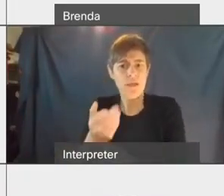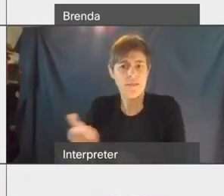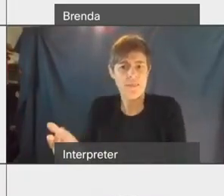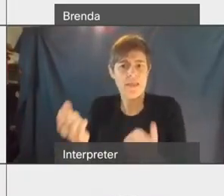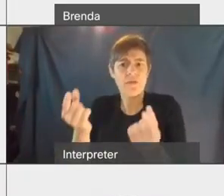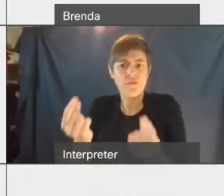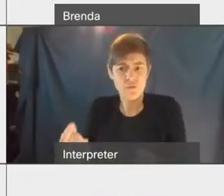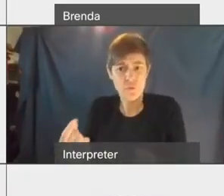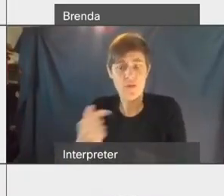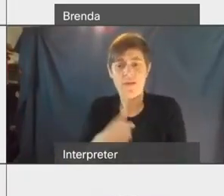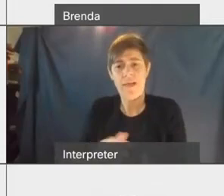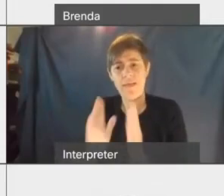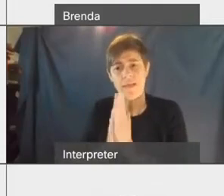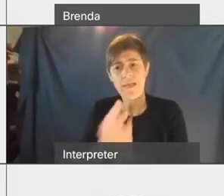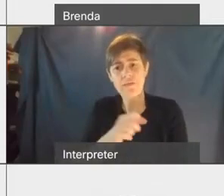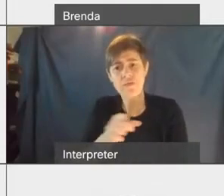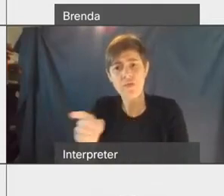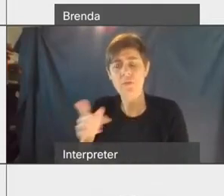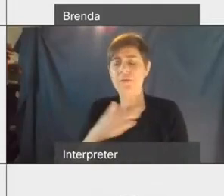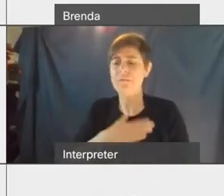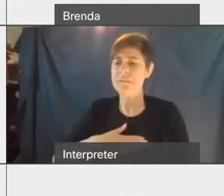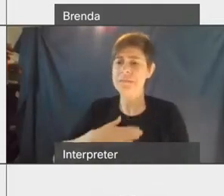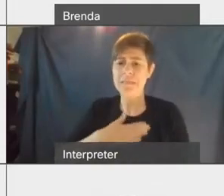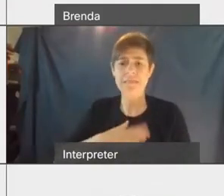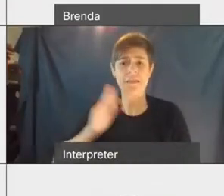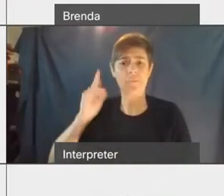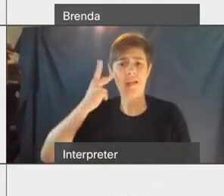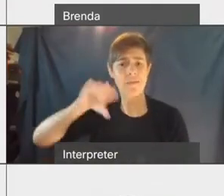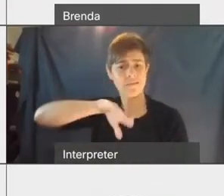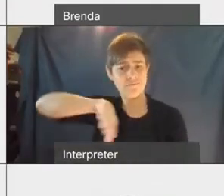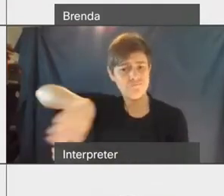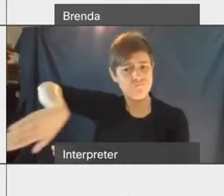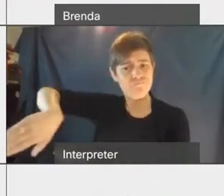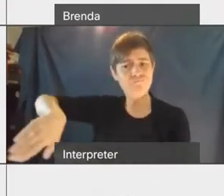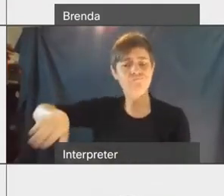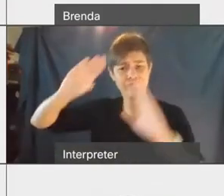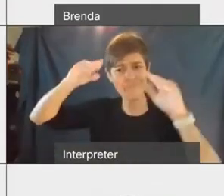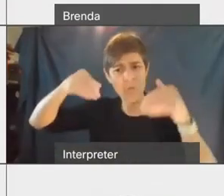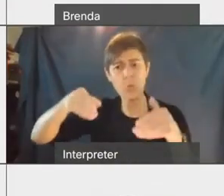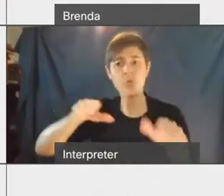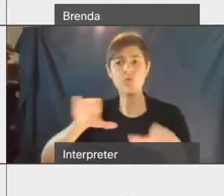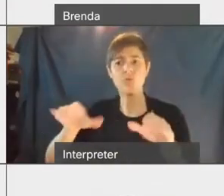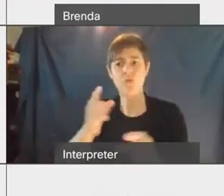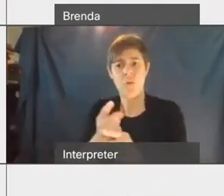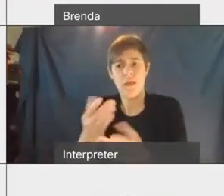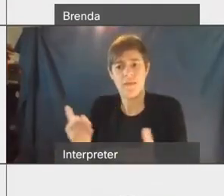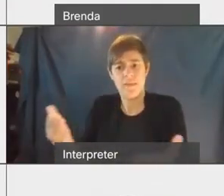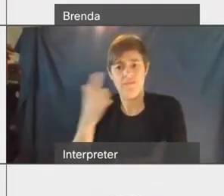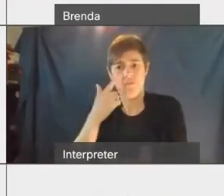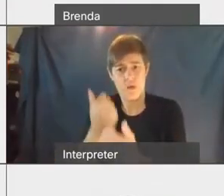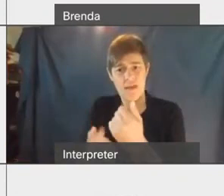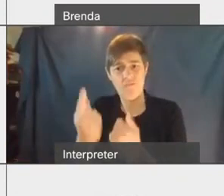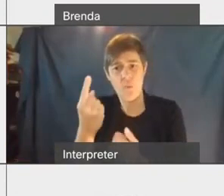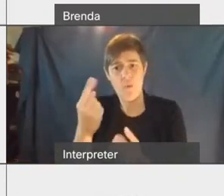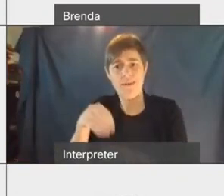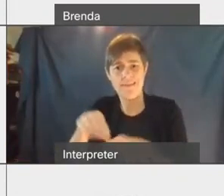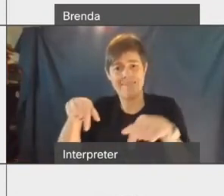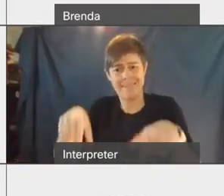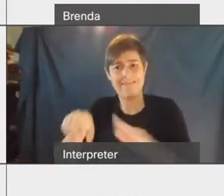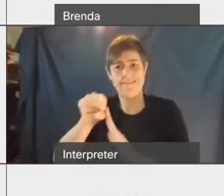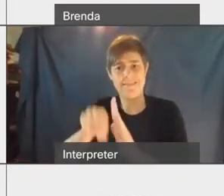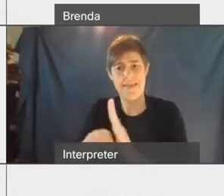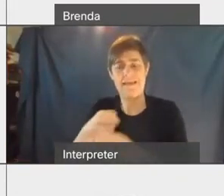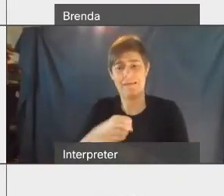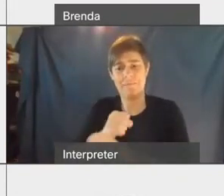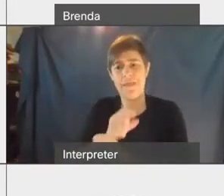do. And I ask you to put aside politics and do the right thing for everybody in Kansas and make sure there